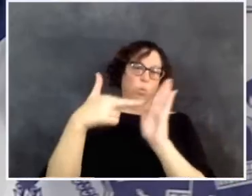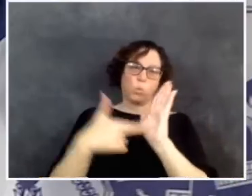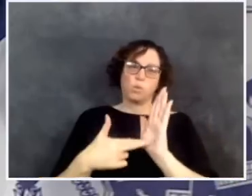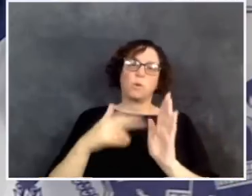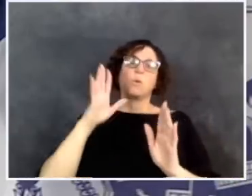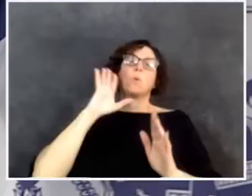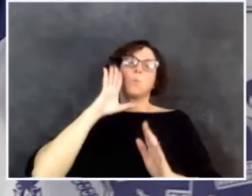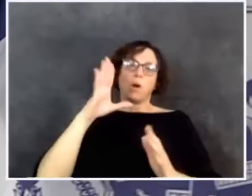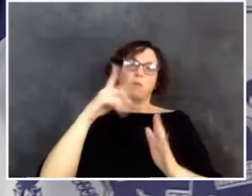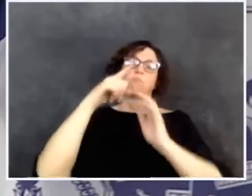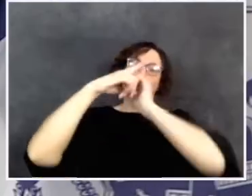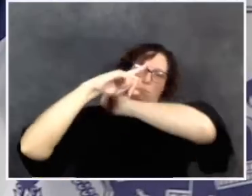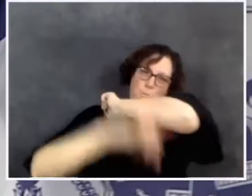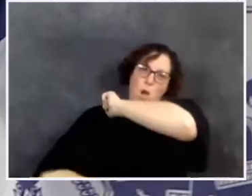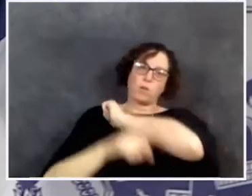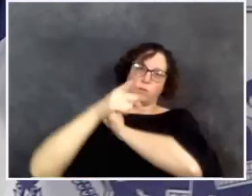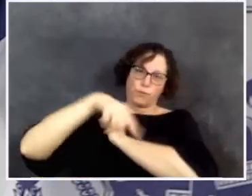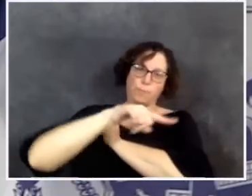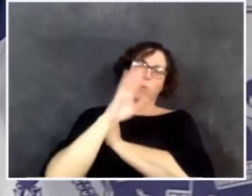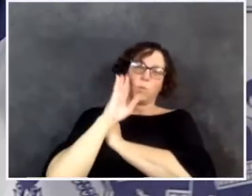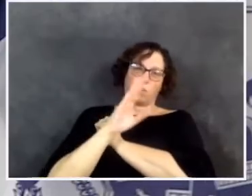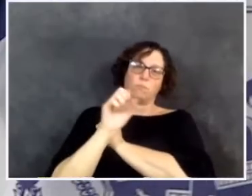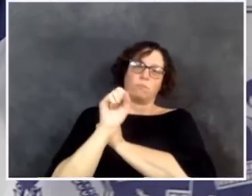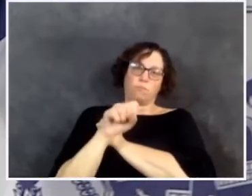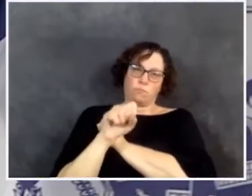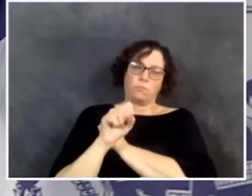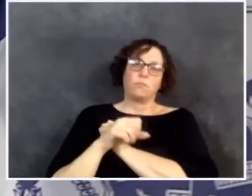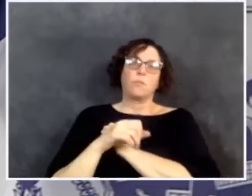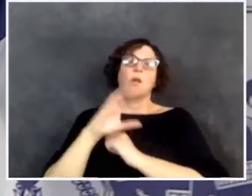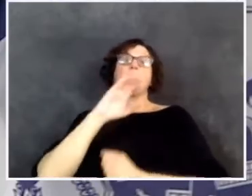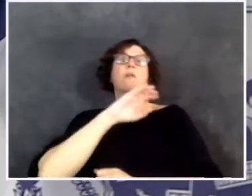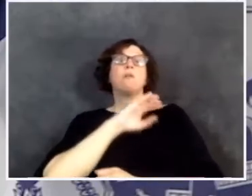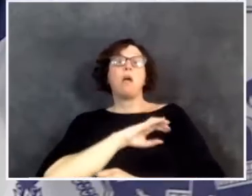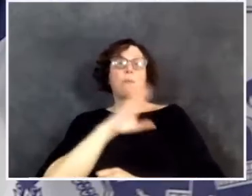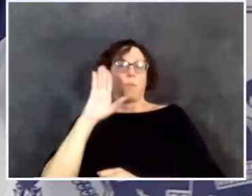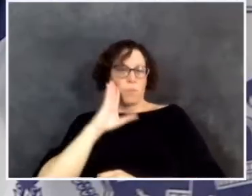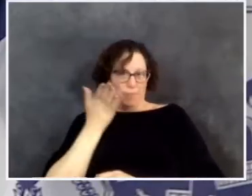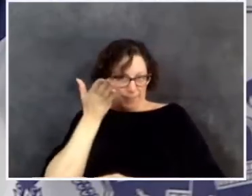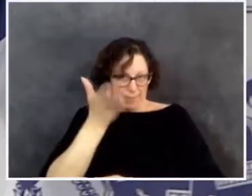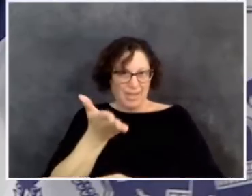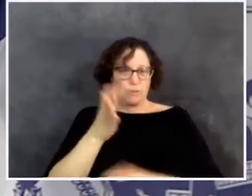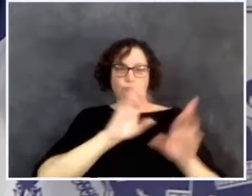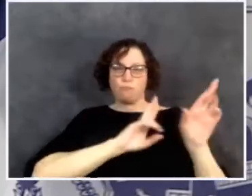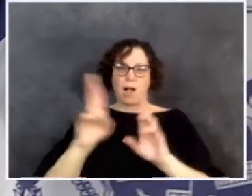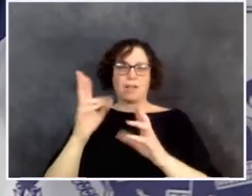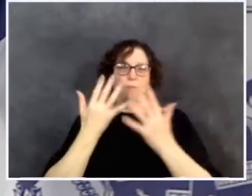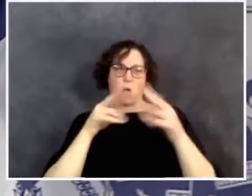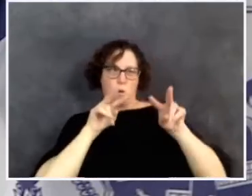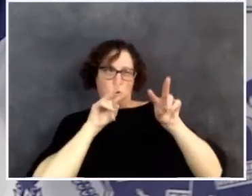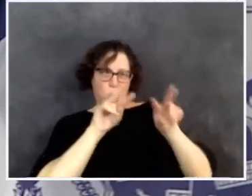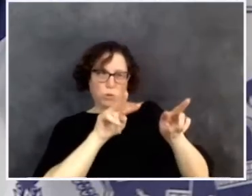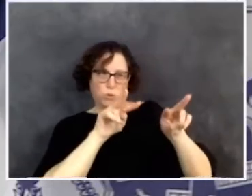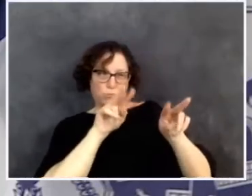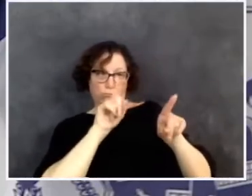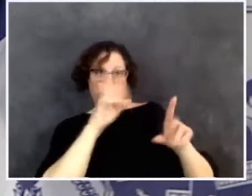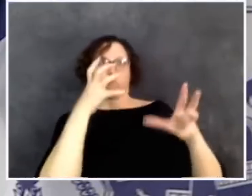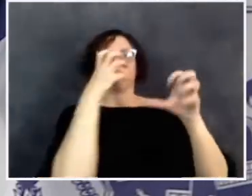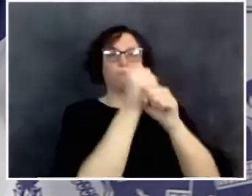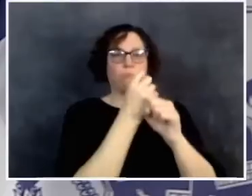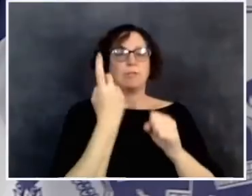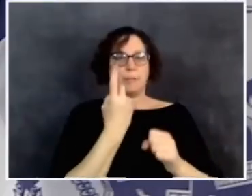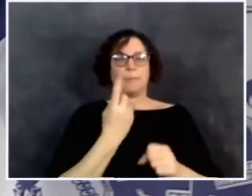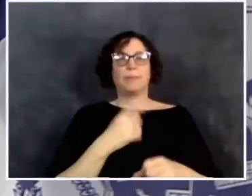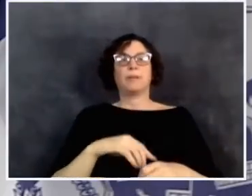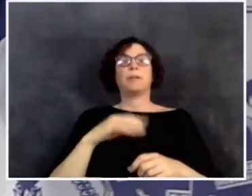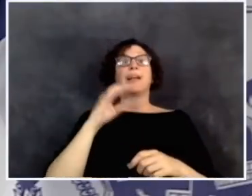have police there to not allow people to gather. If someone gathers that we didn't hear about, we'll go break it up, send people home. If people need